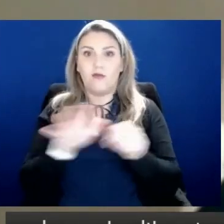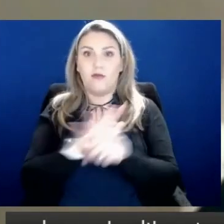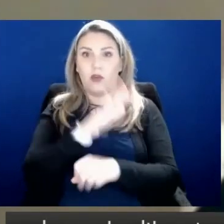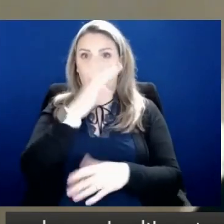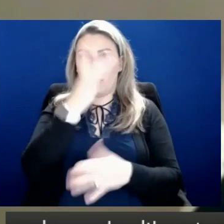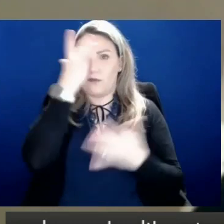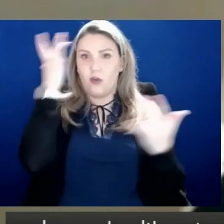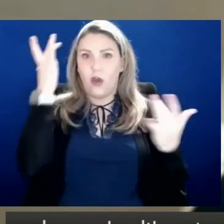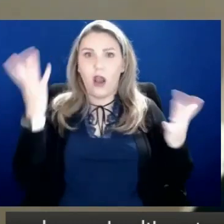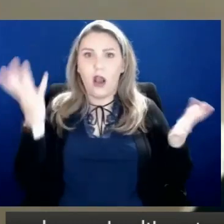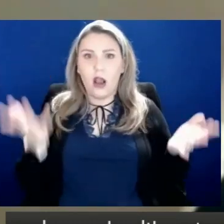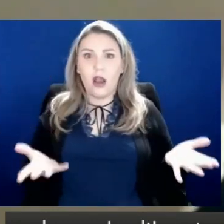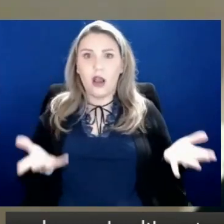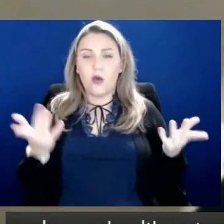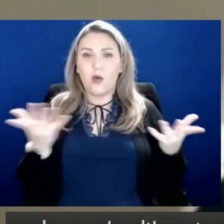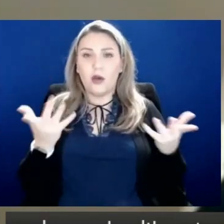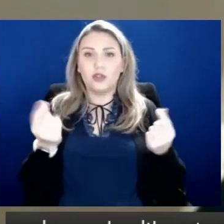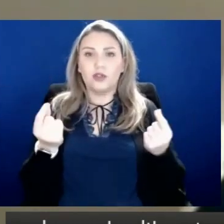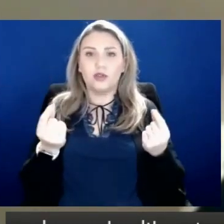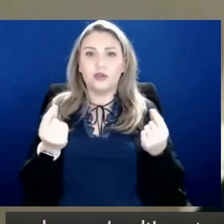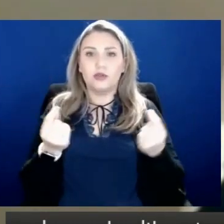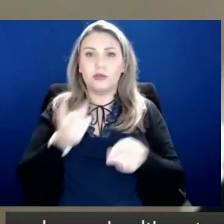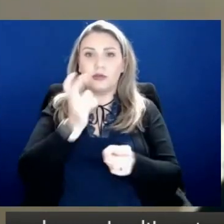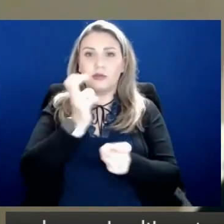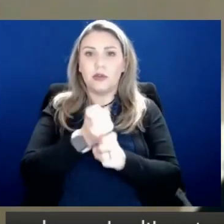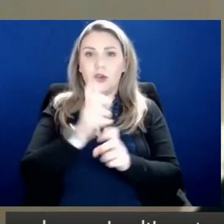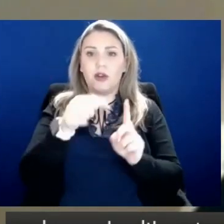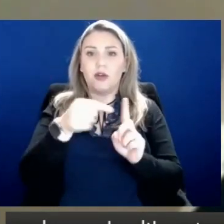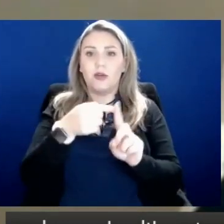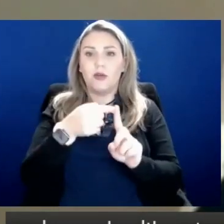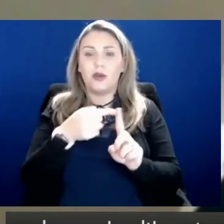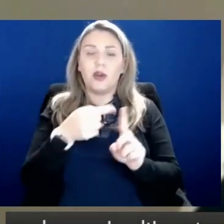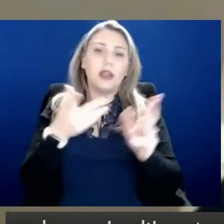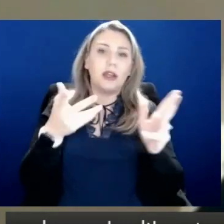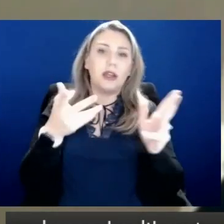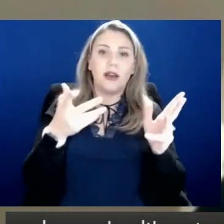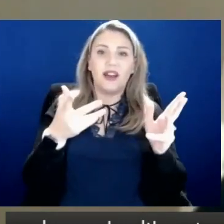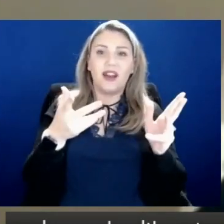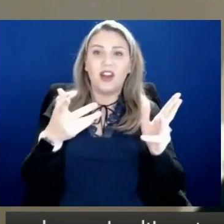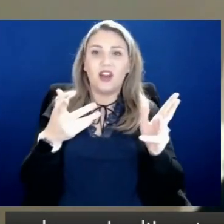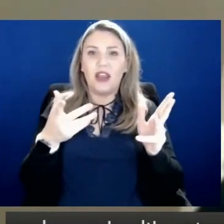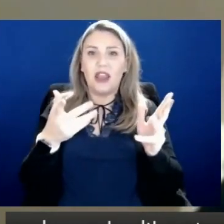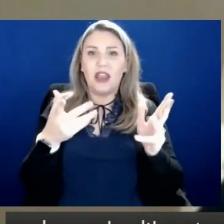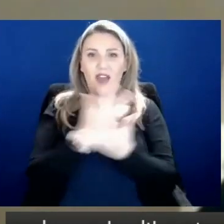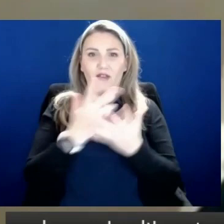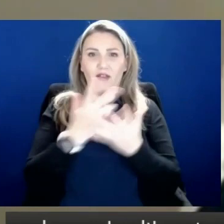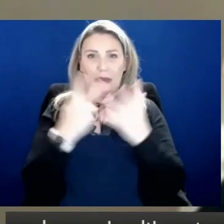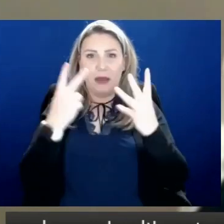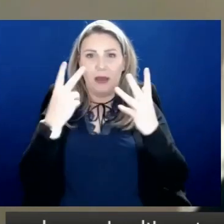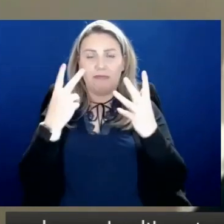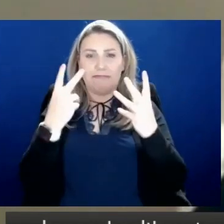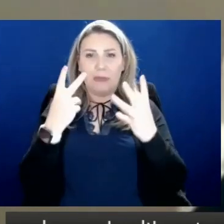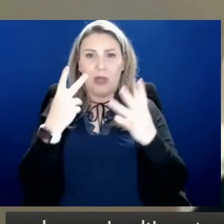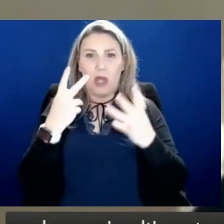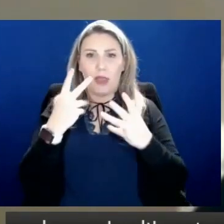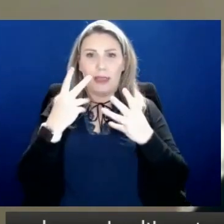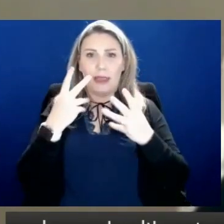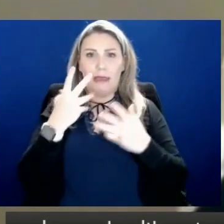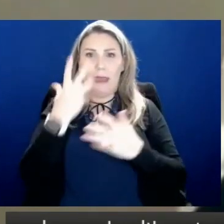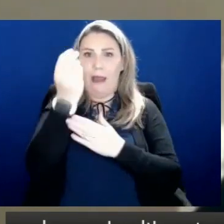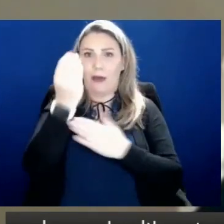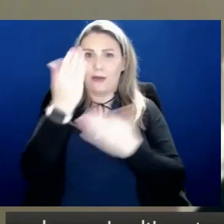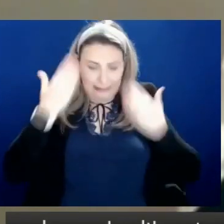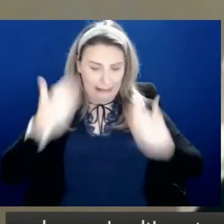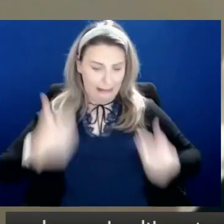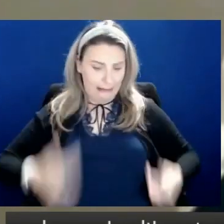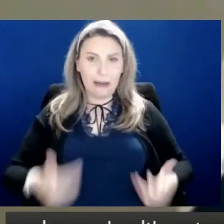to do. And it's hard when you look good on the outside, but it's inside that